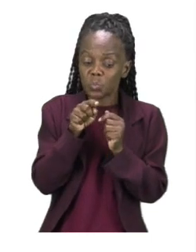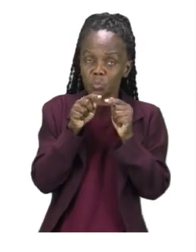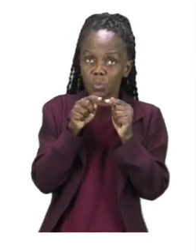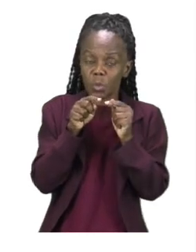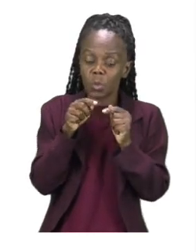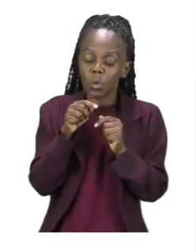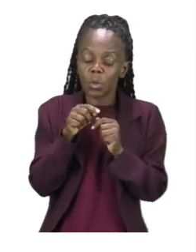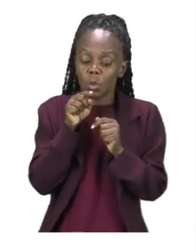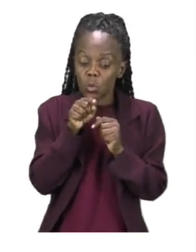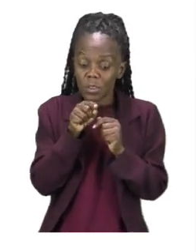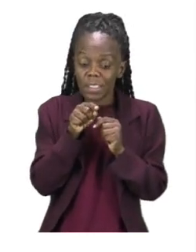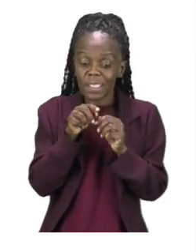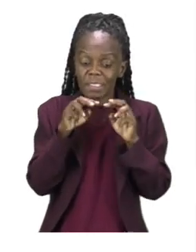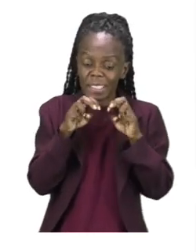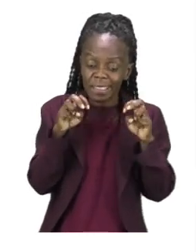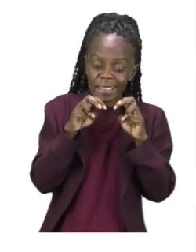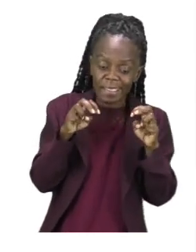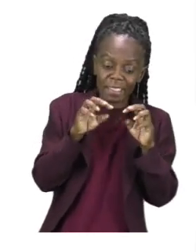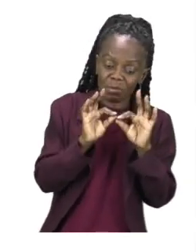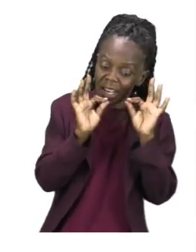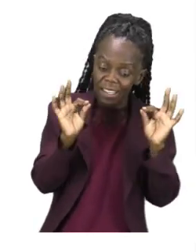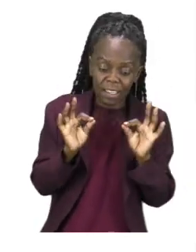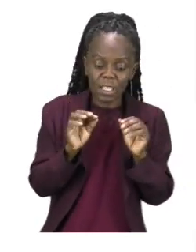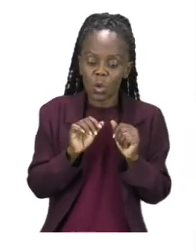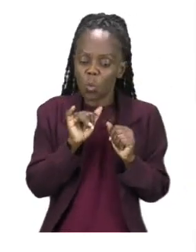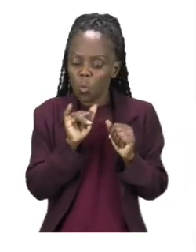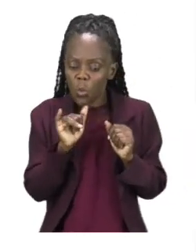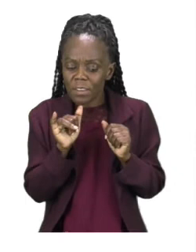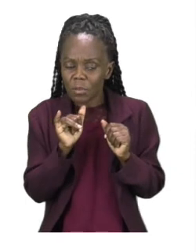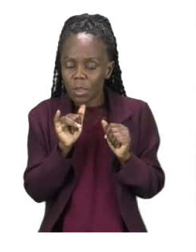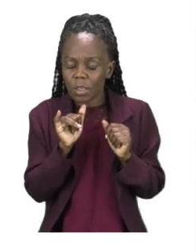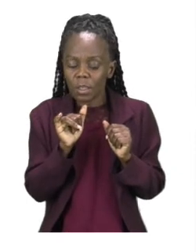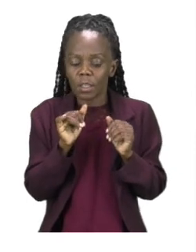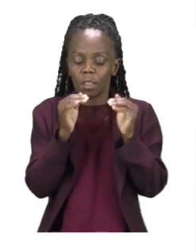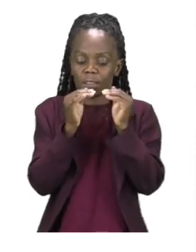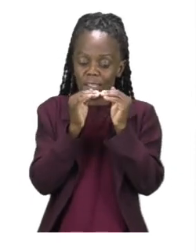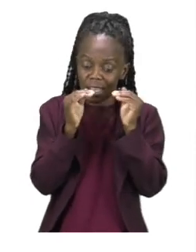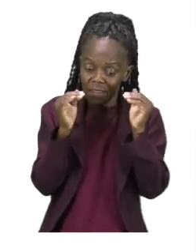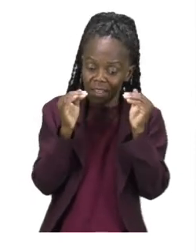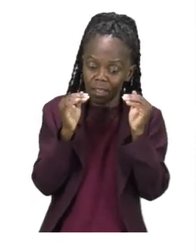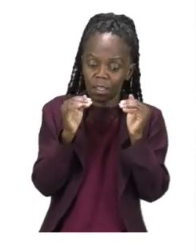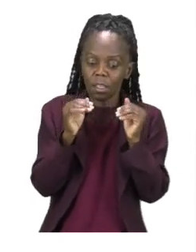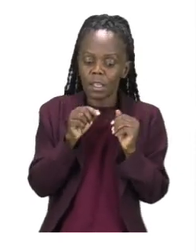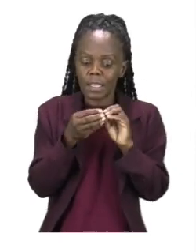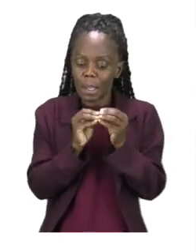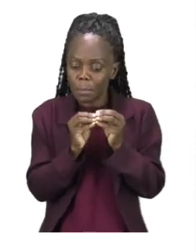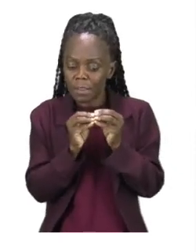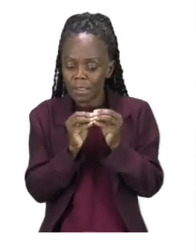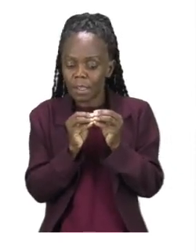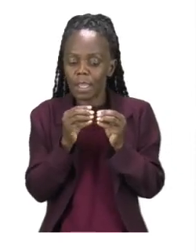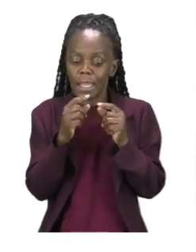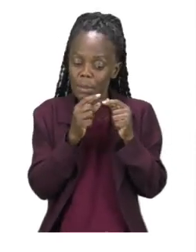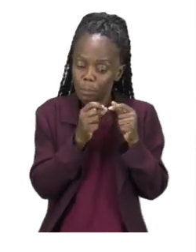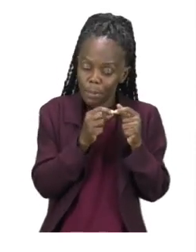start coloring. I can give you a clue. The first even number that I would like you to color in